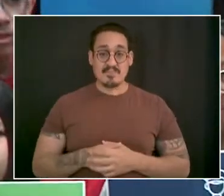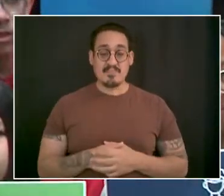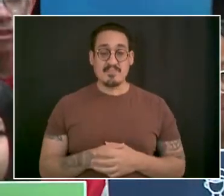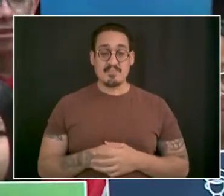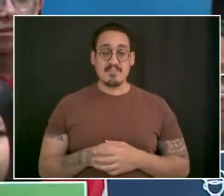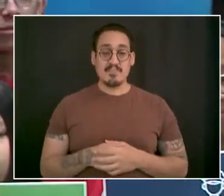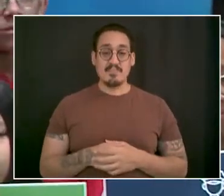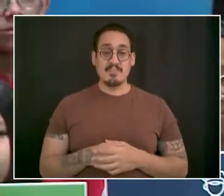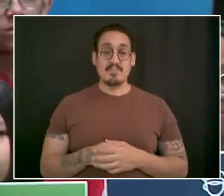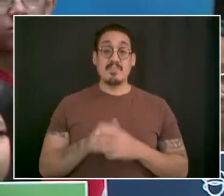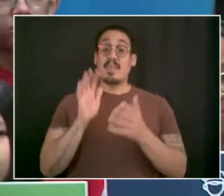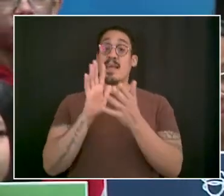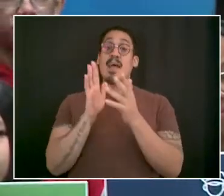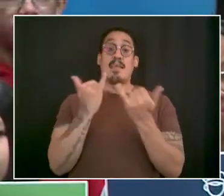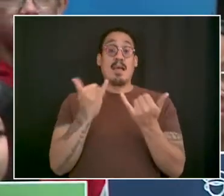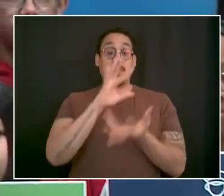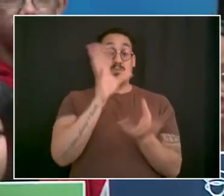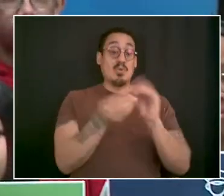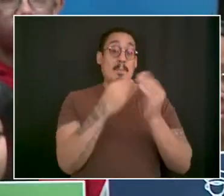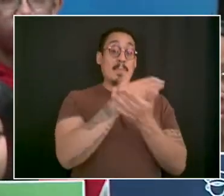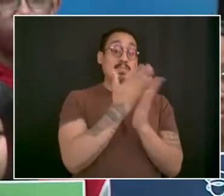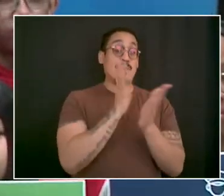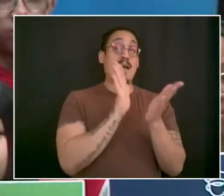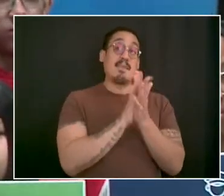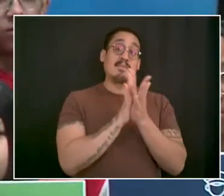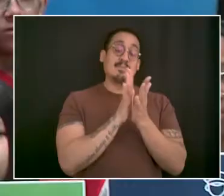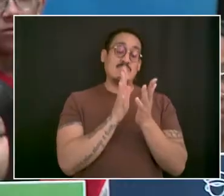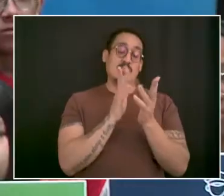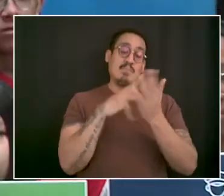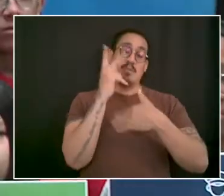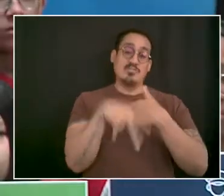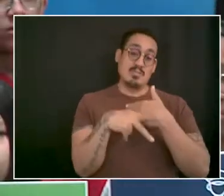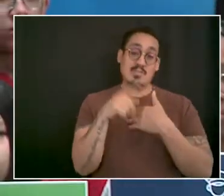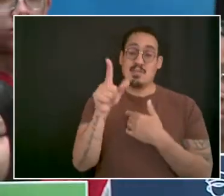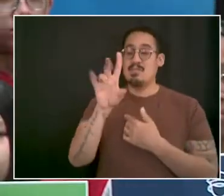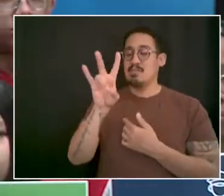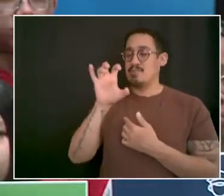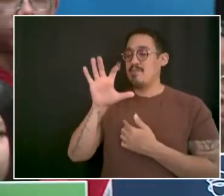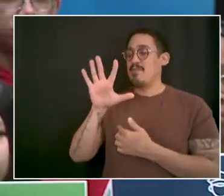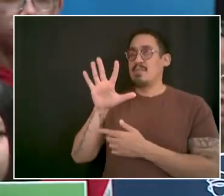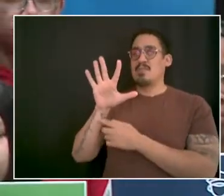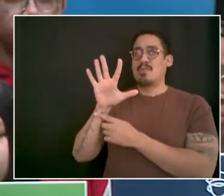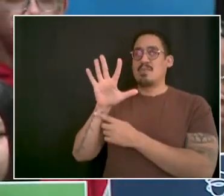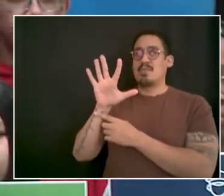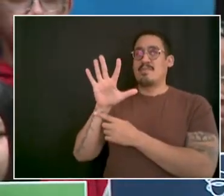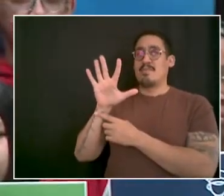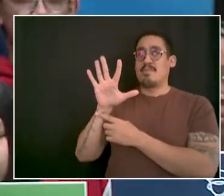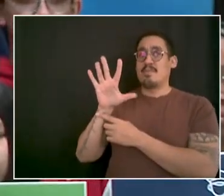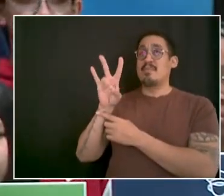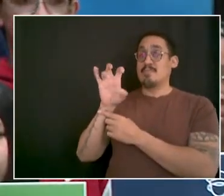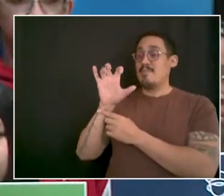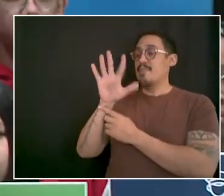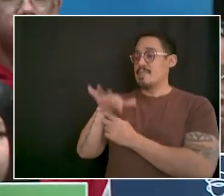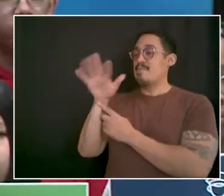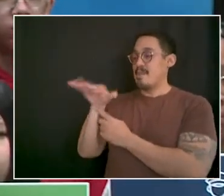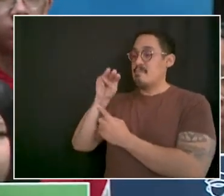for after school now runs to $755 million, and this funding will be